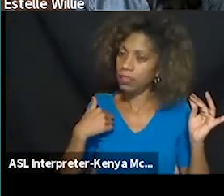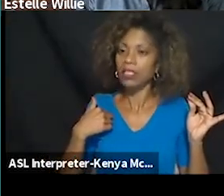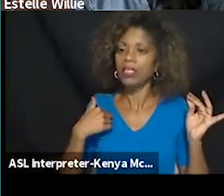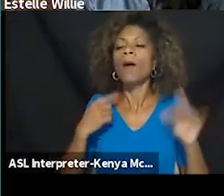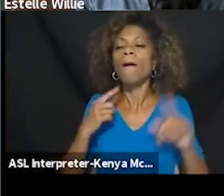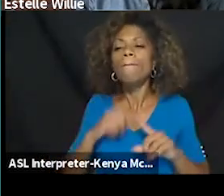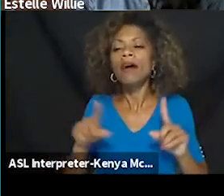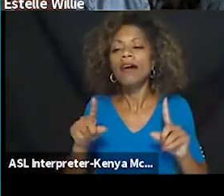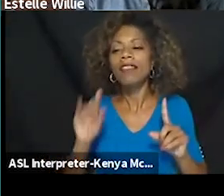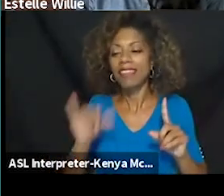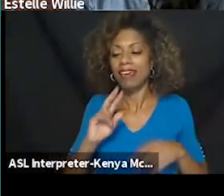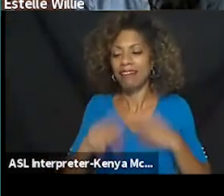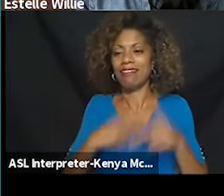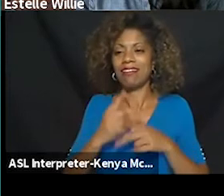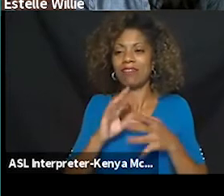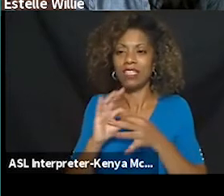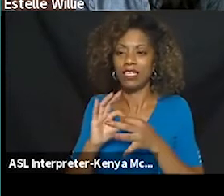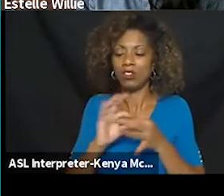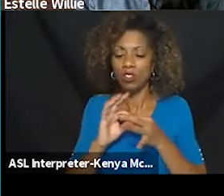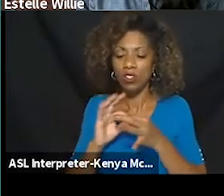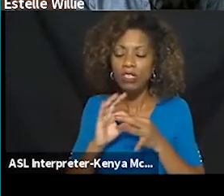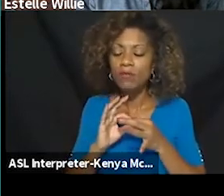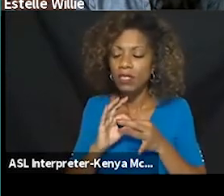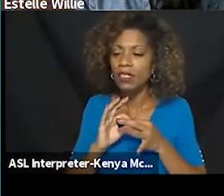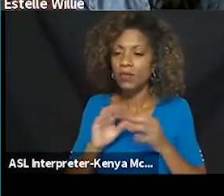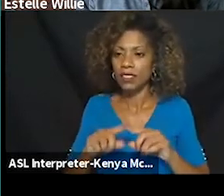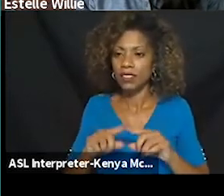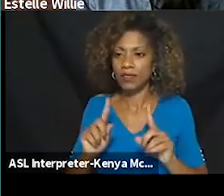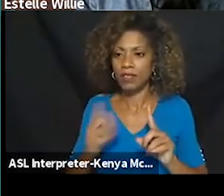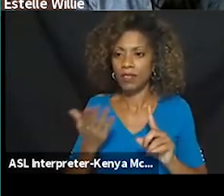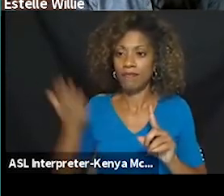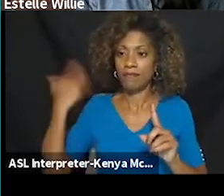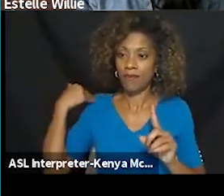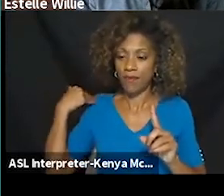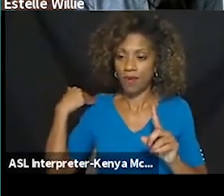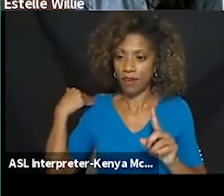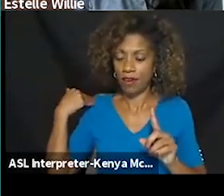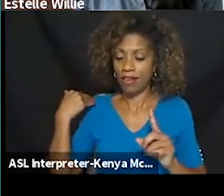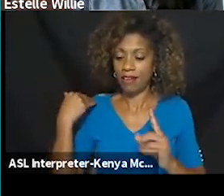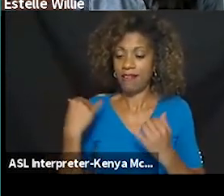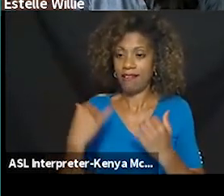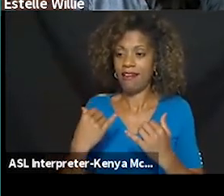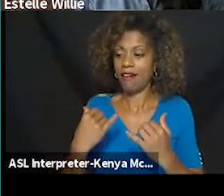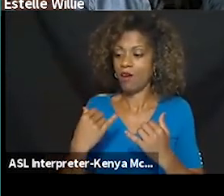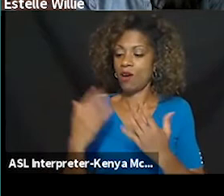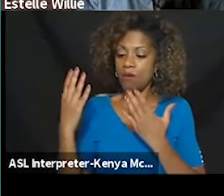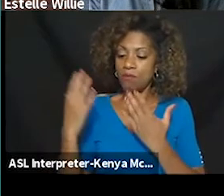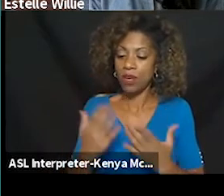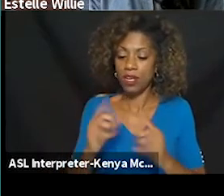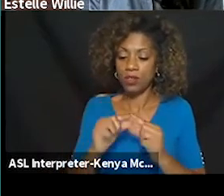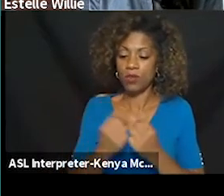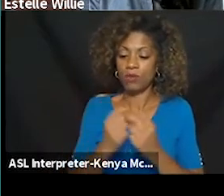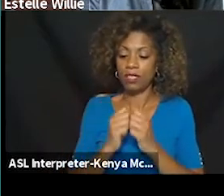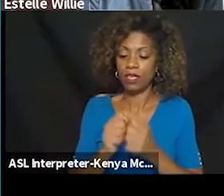type of relationship. And I think bringing the group together once a week, and listen,